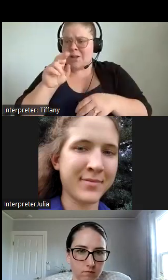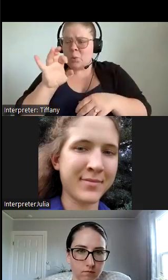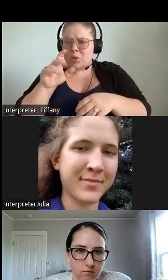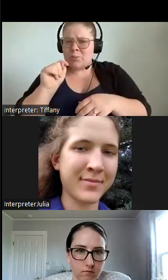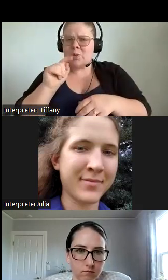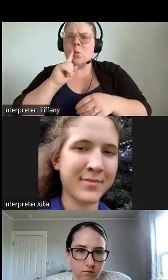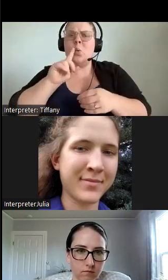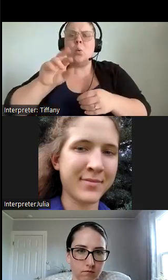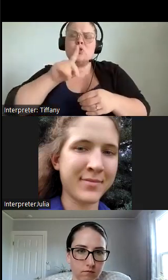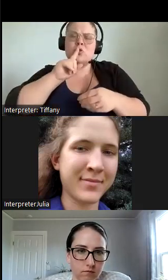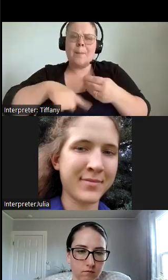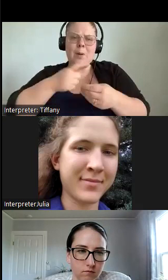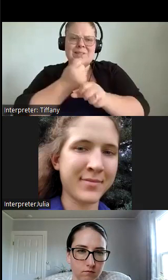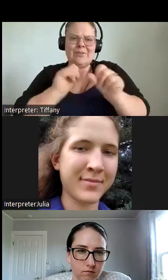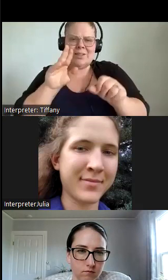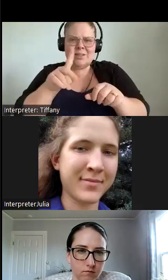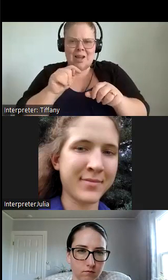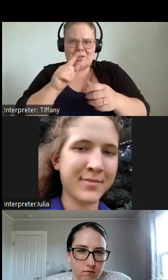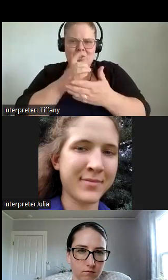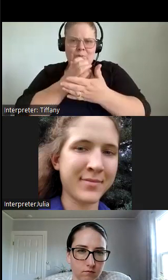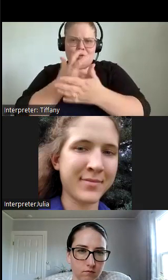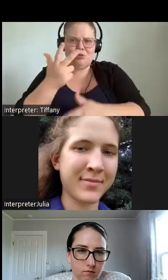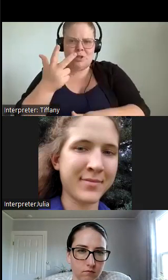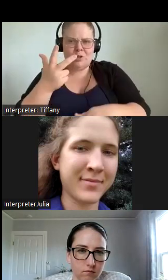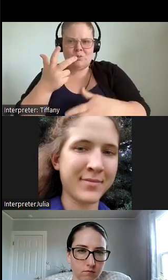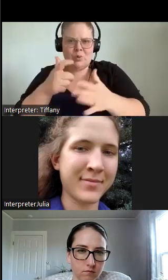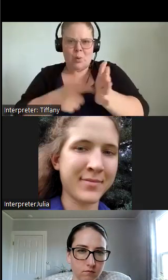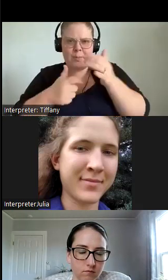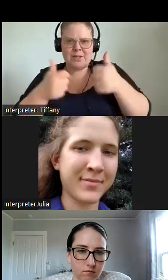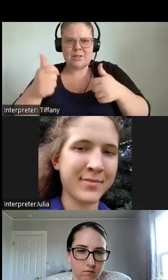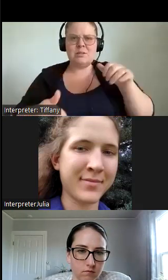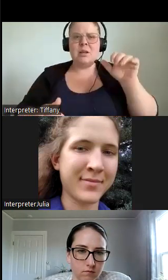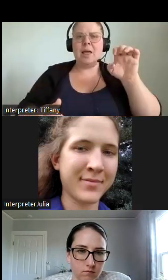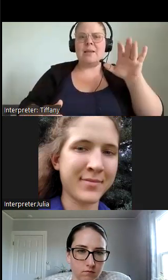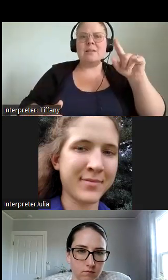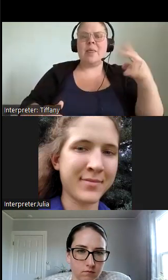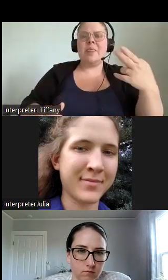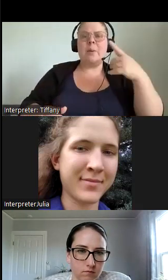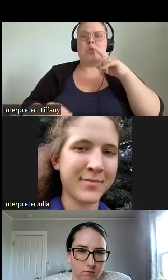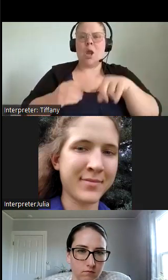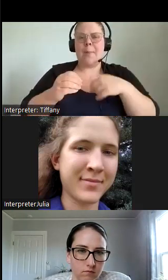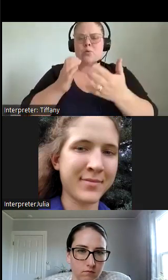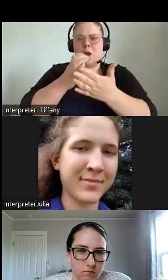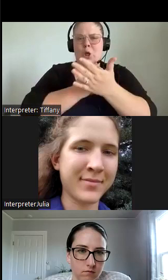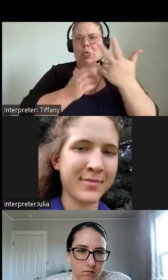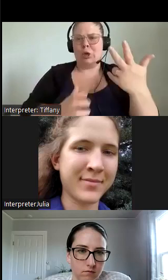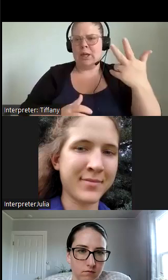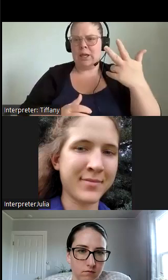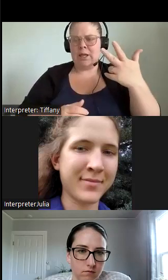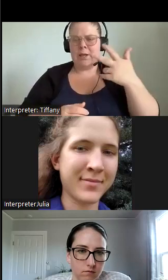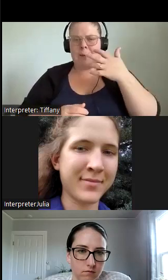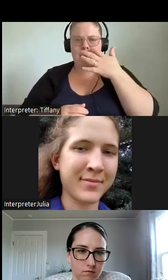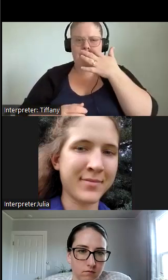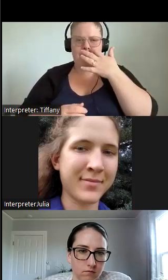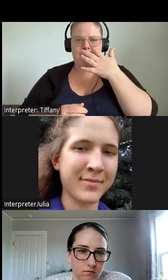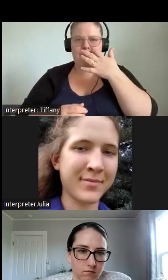net requirements in Chapter 3? Yes, I'm actually thinking about Chapter 3.